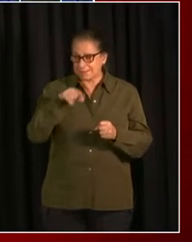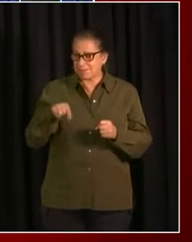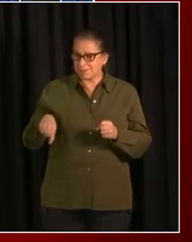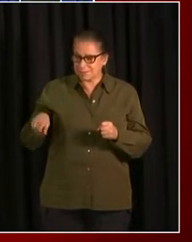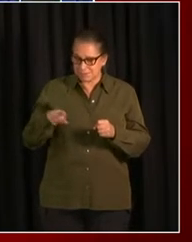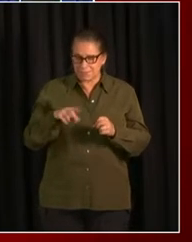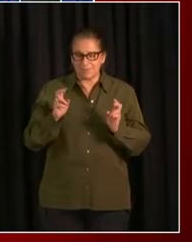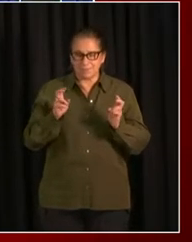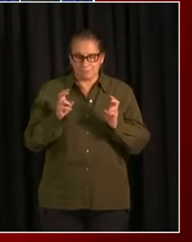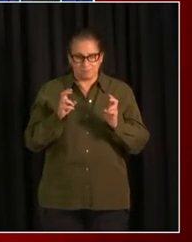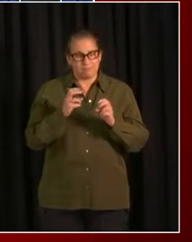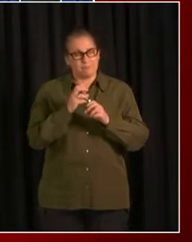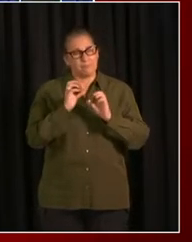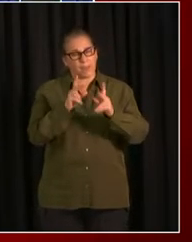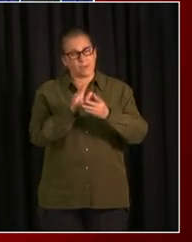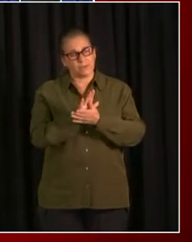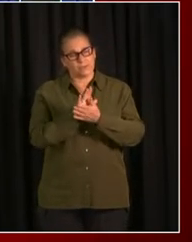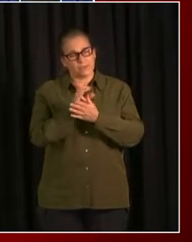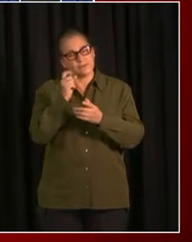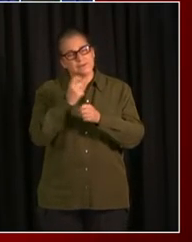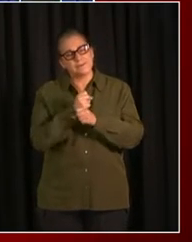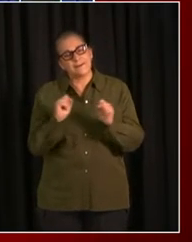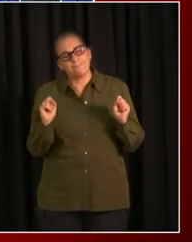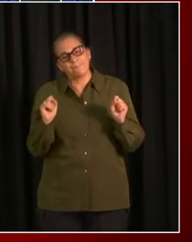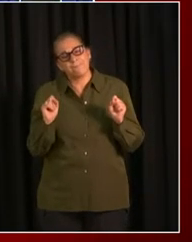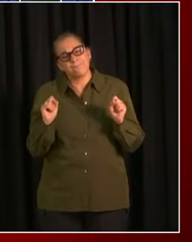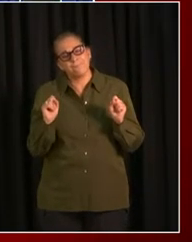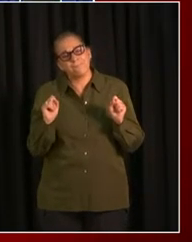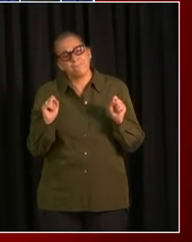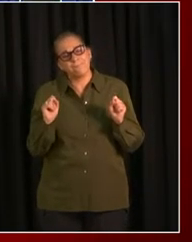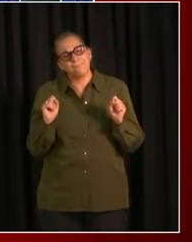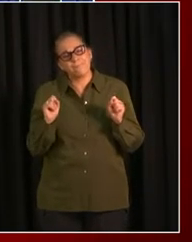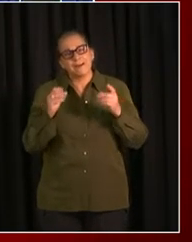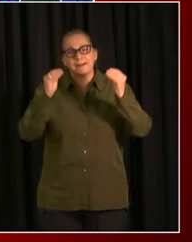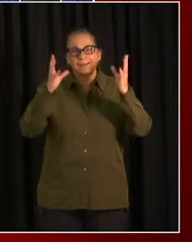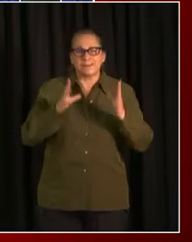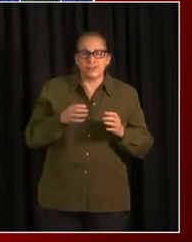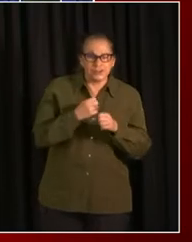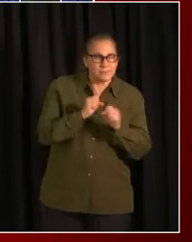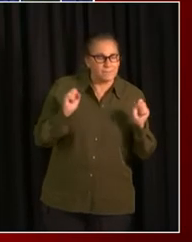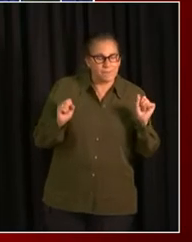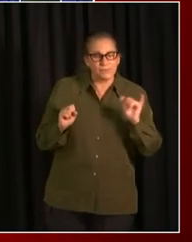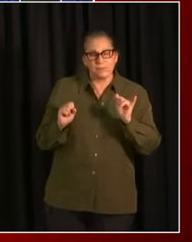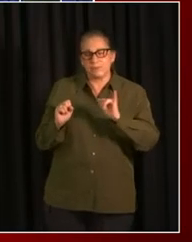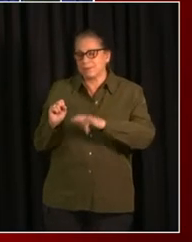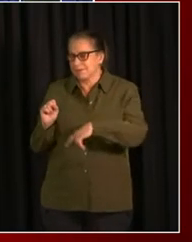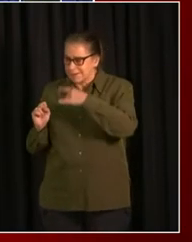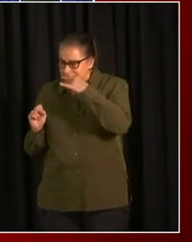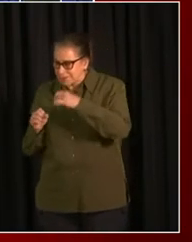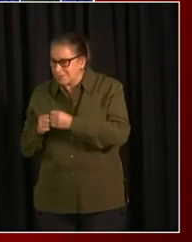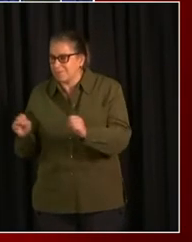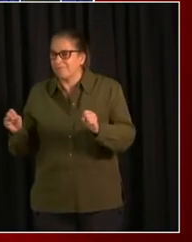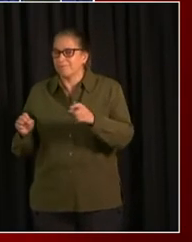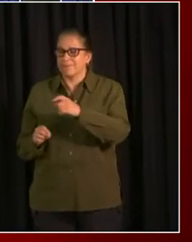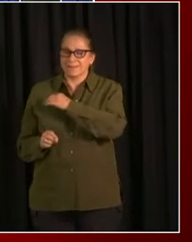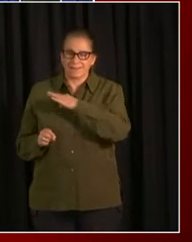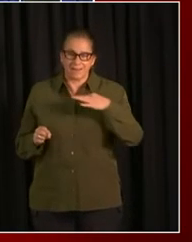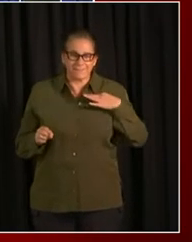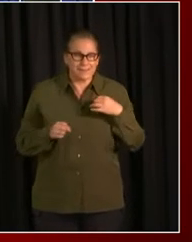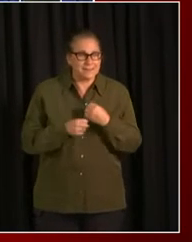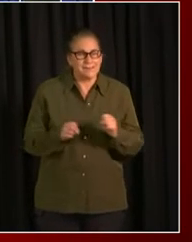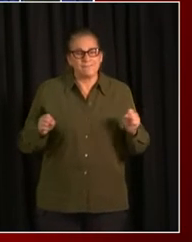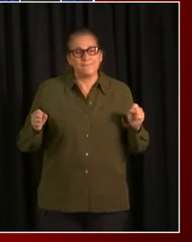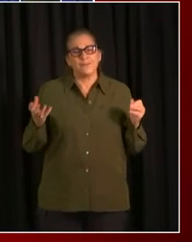go back to school on that day, not just the students, the teachers as well, and more importantly, what is